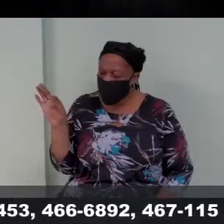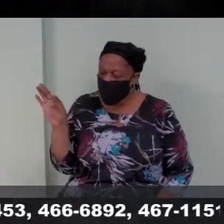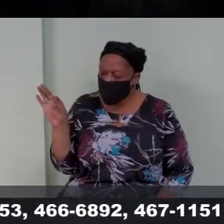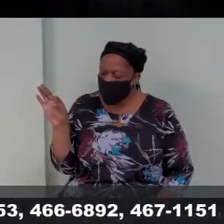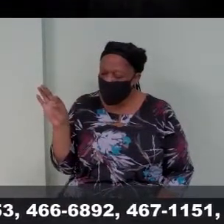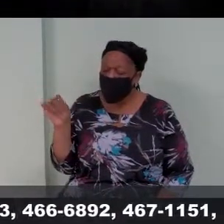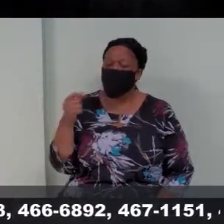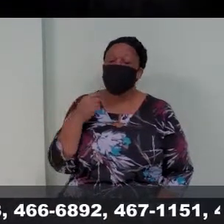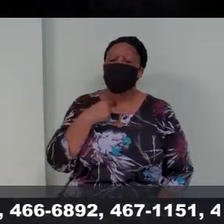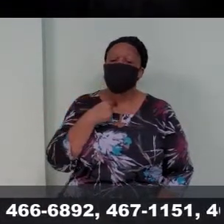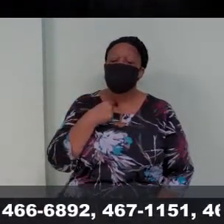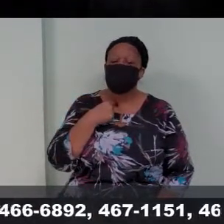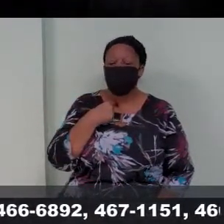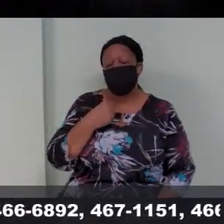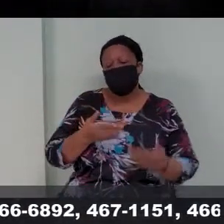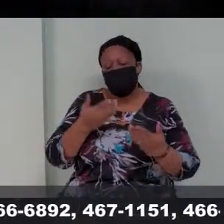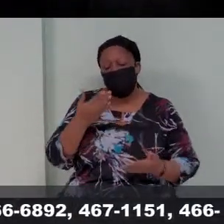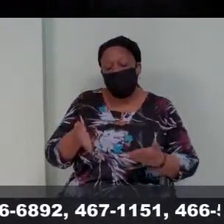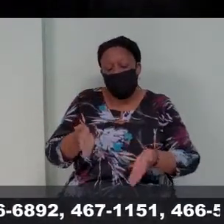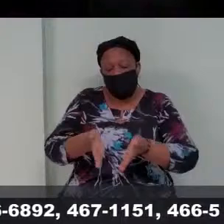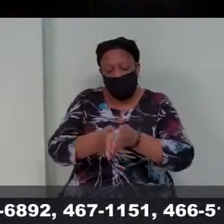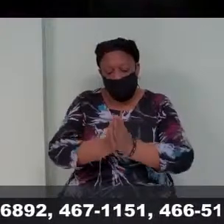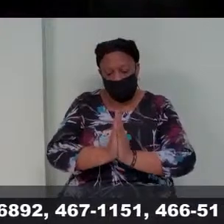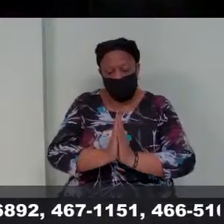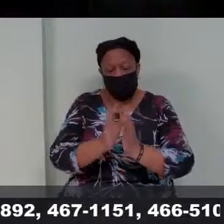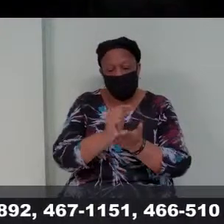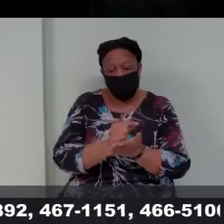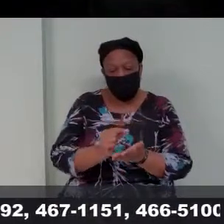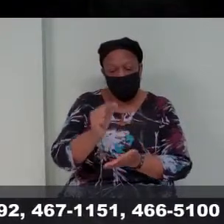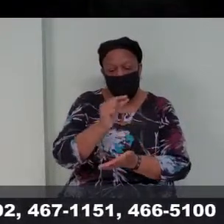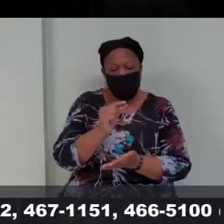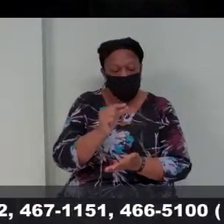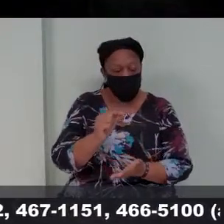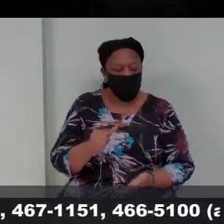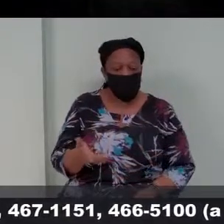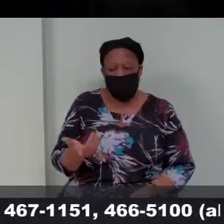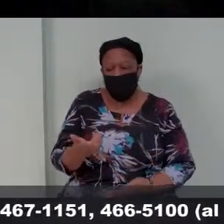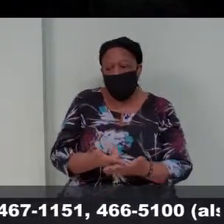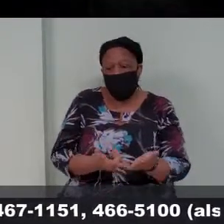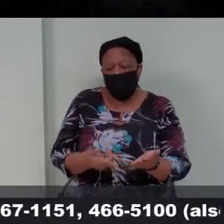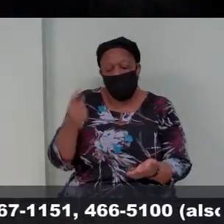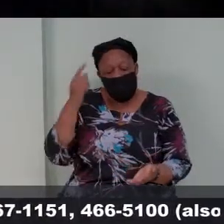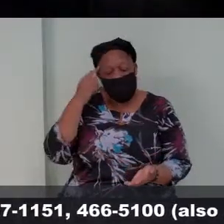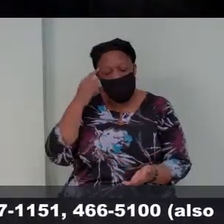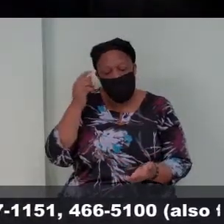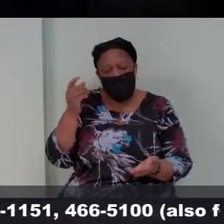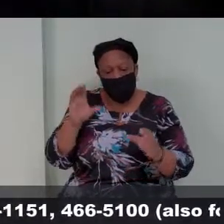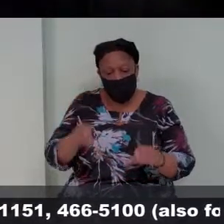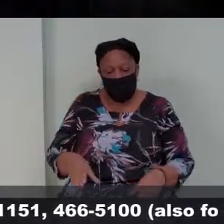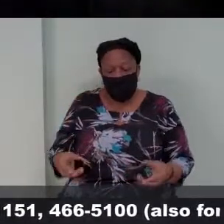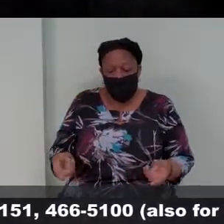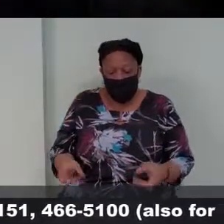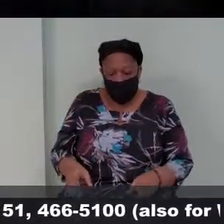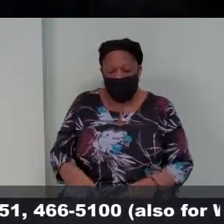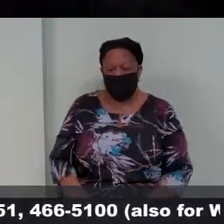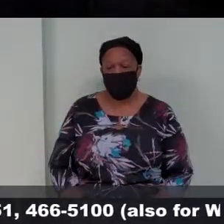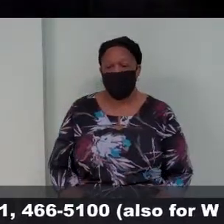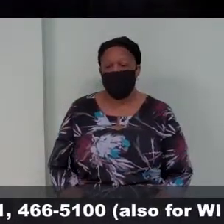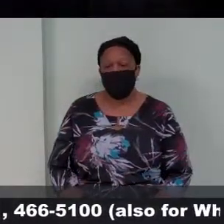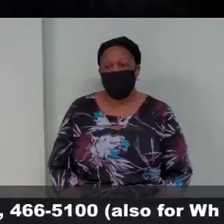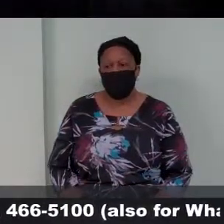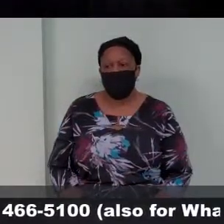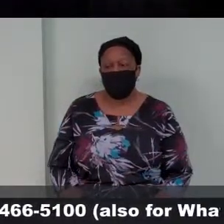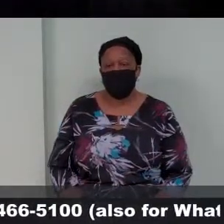with the graduates who were asked to complete a survey as we explored the various models to deliver